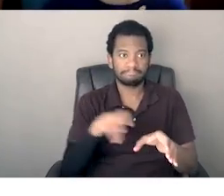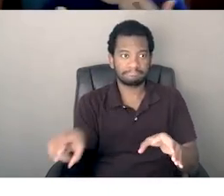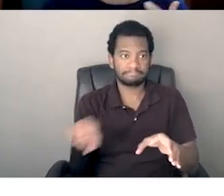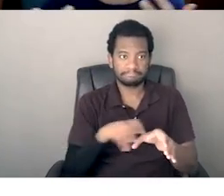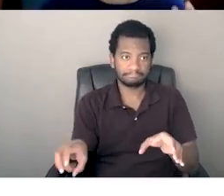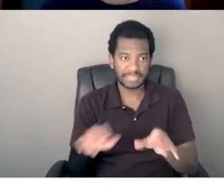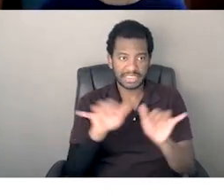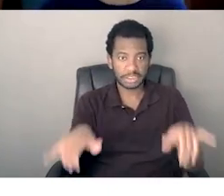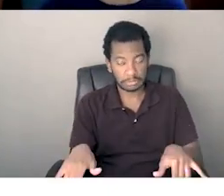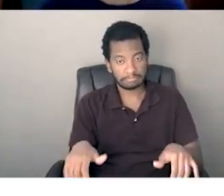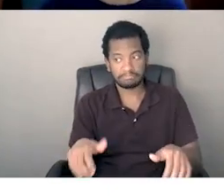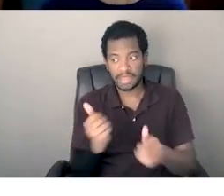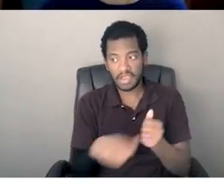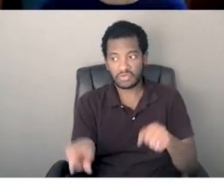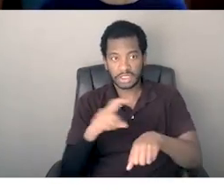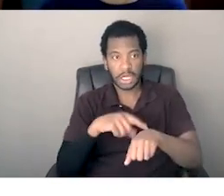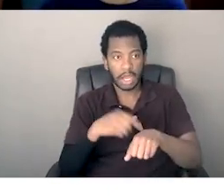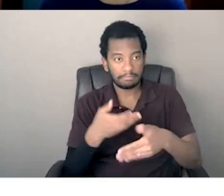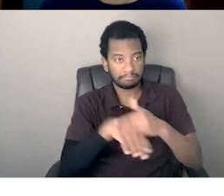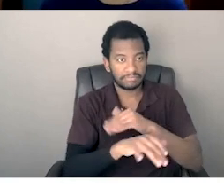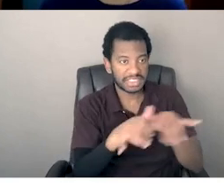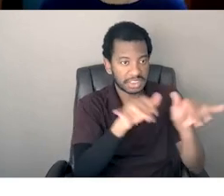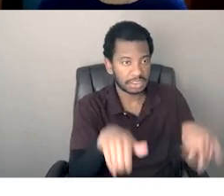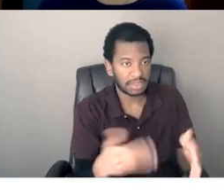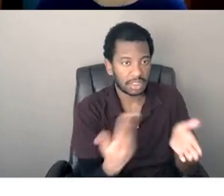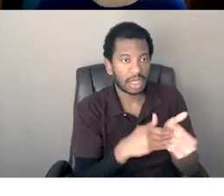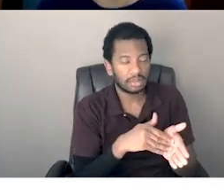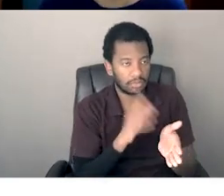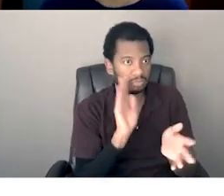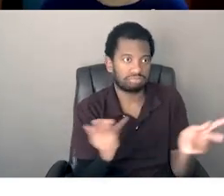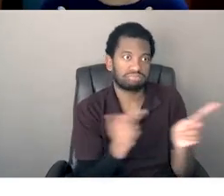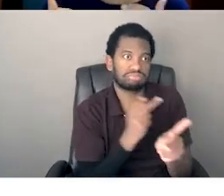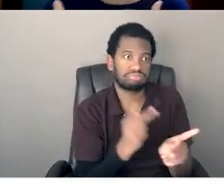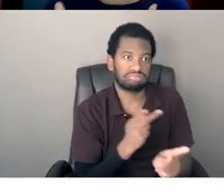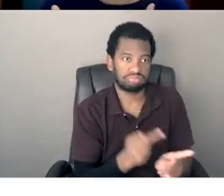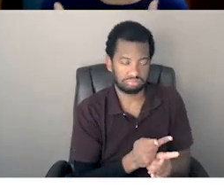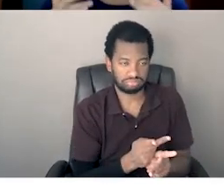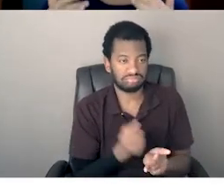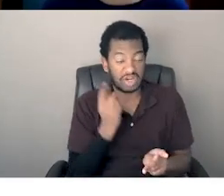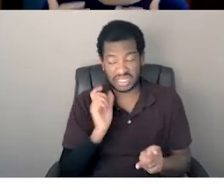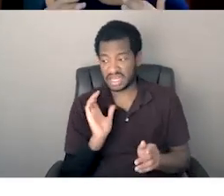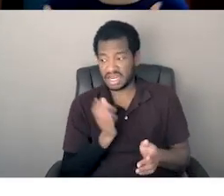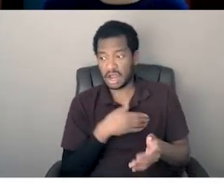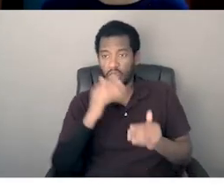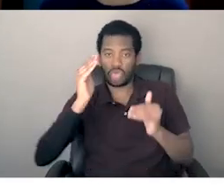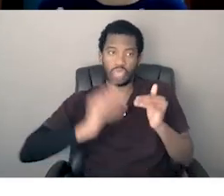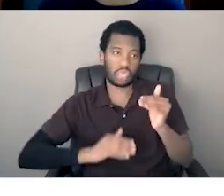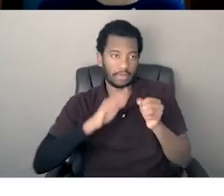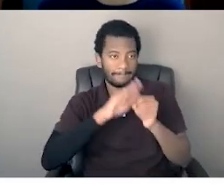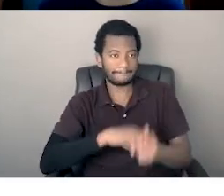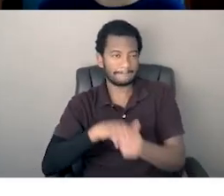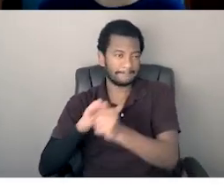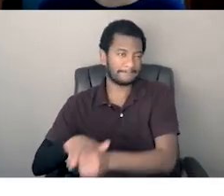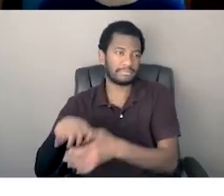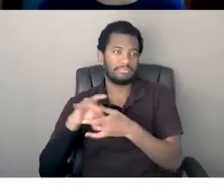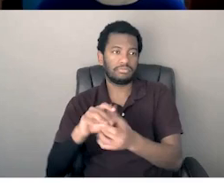And because of what's already in our systems around racial and other disproportionalities, that dynamic just keeps digging inequities